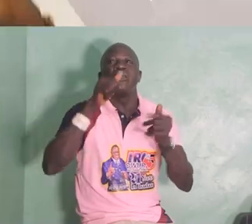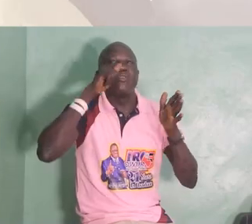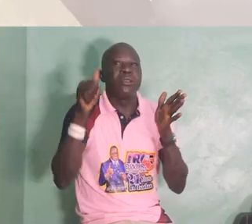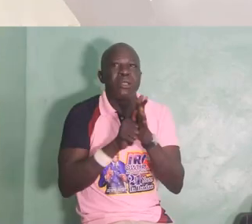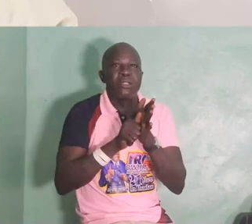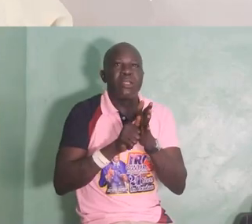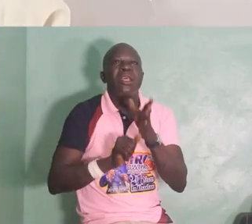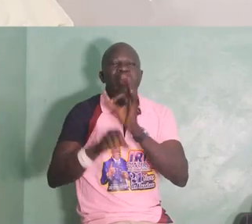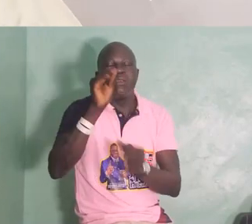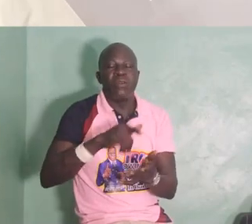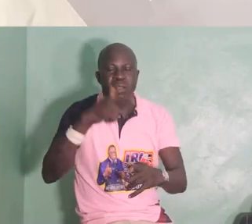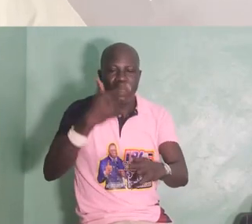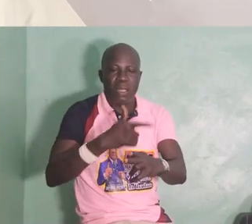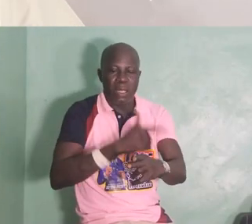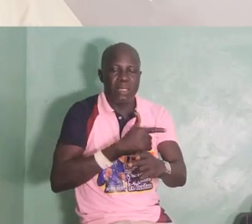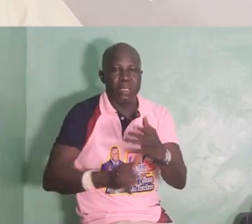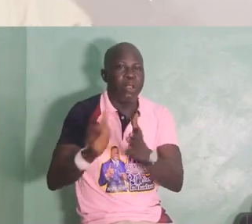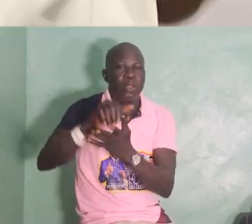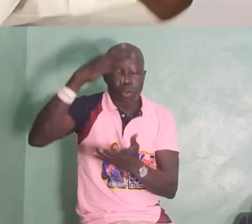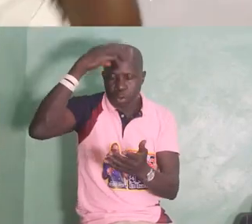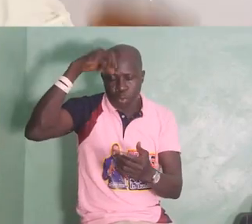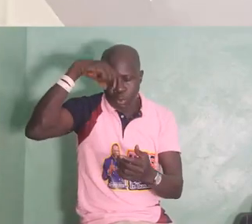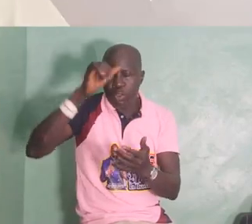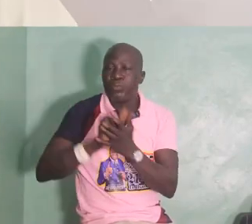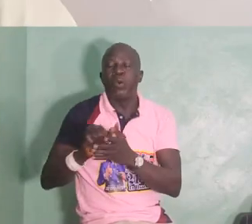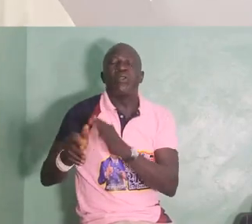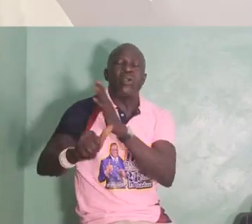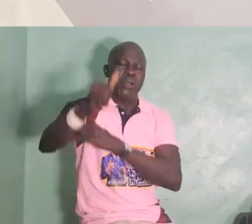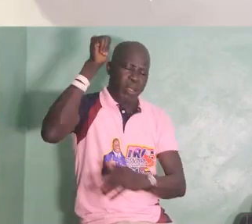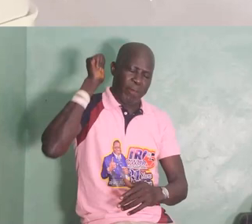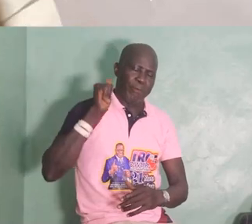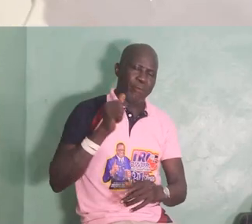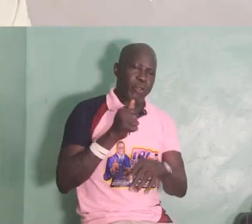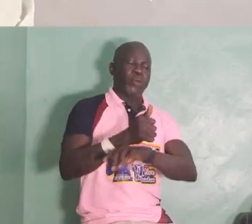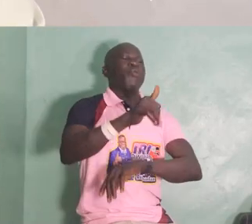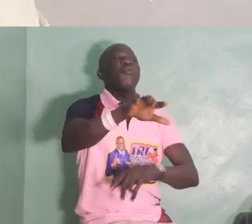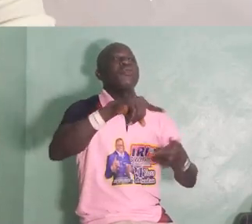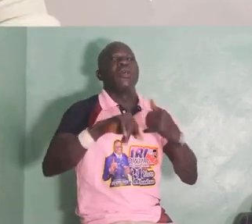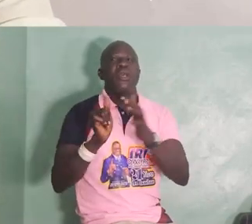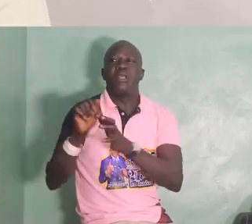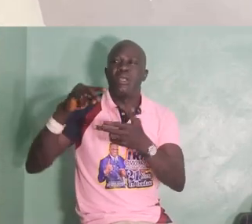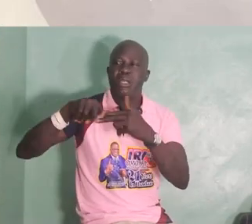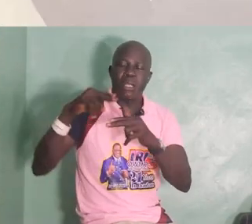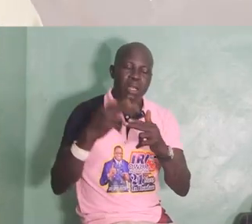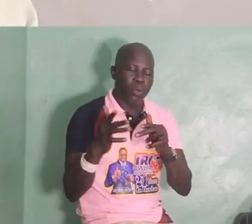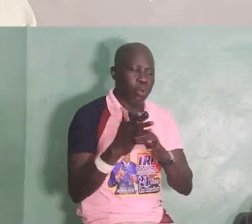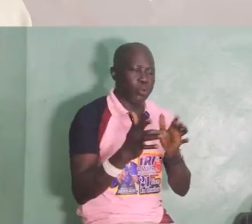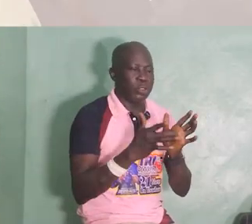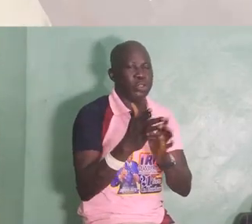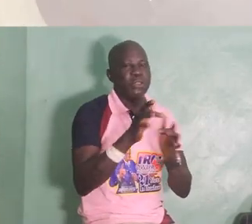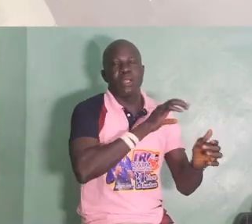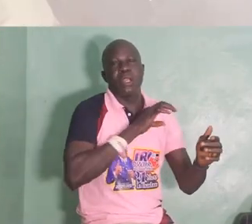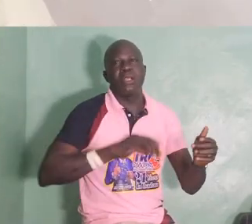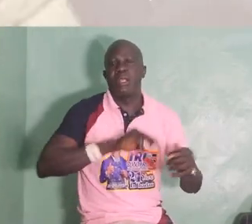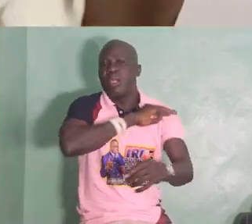The one that wants more wisdom. But they don't go there, about the people that are in the name of Jesus Christ, the mighty